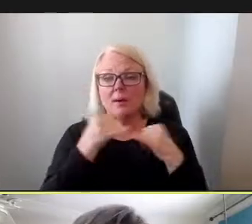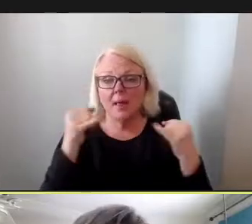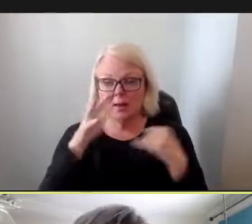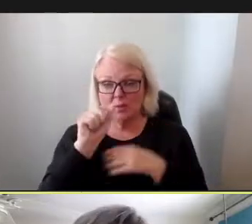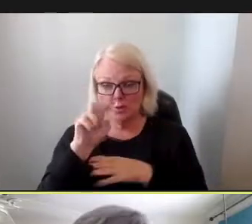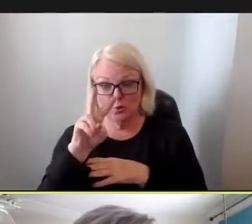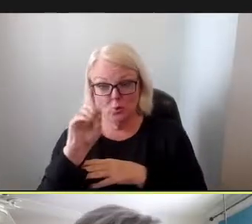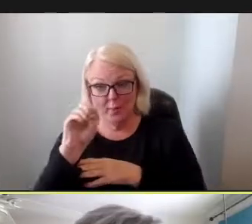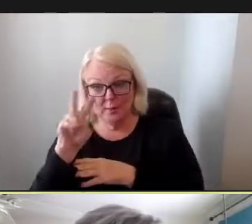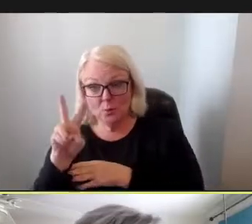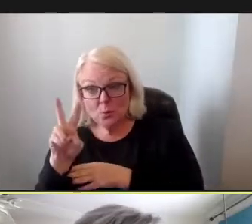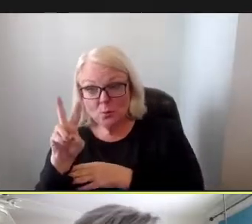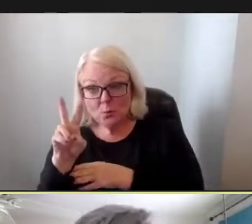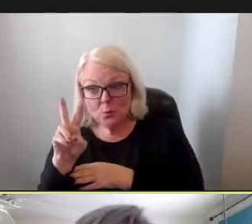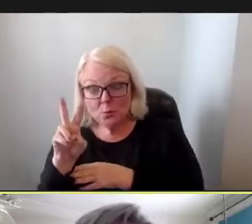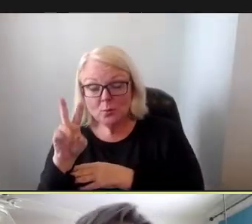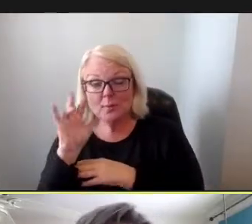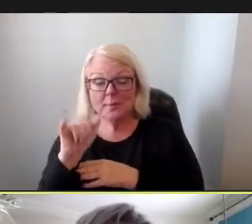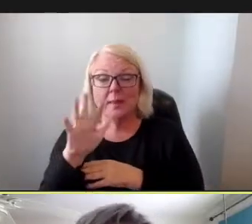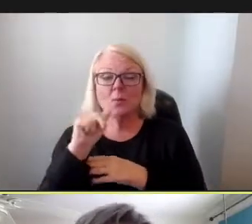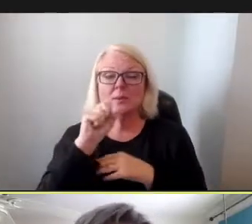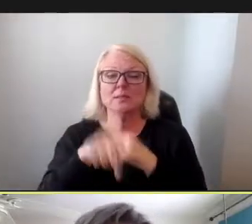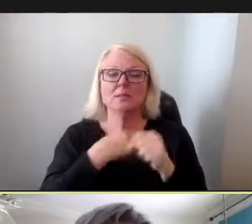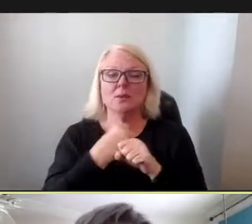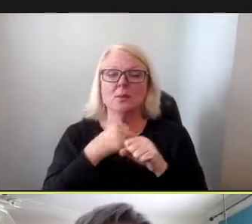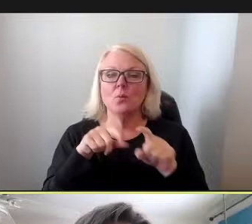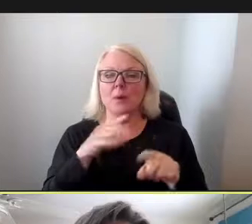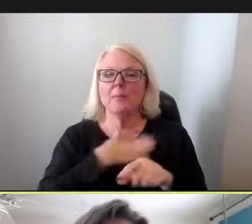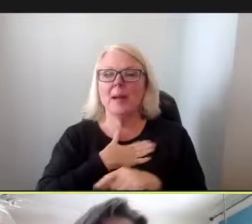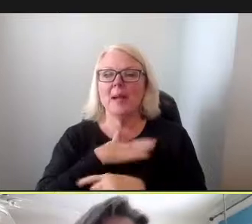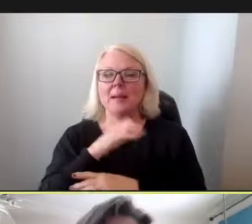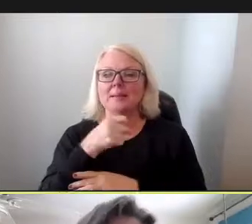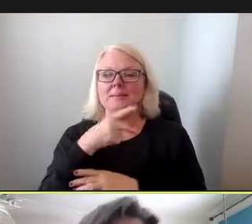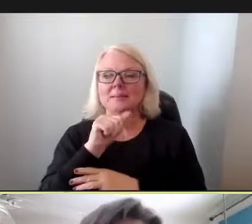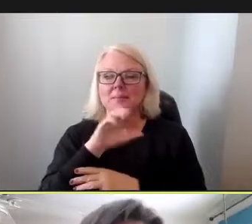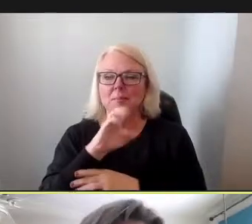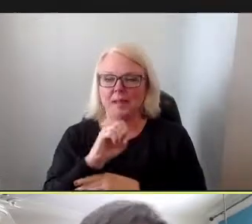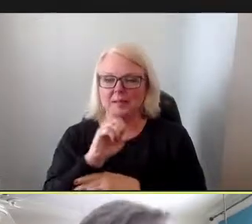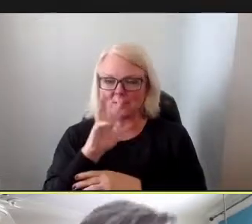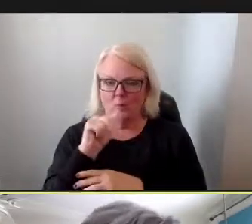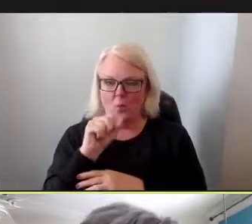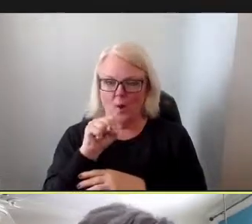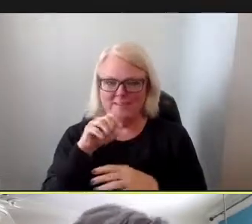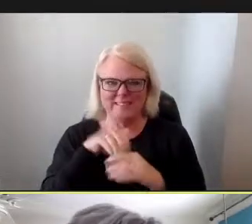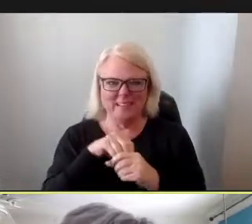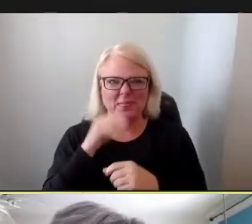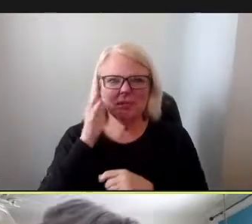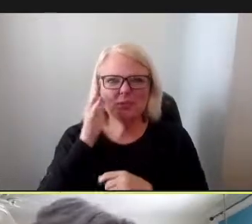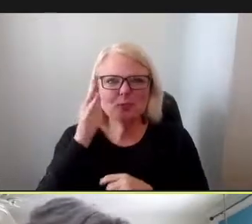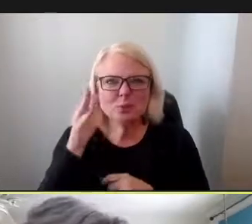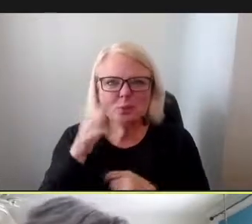2002, and that was a year when MySpace was in the future.